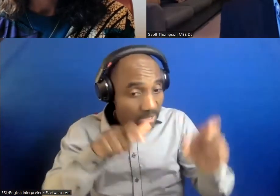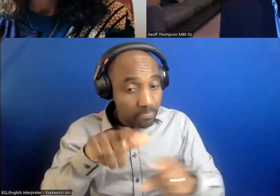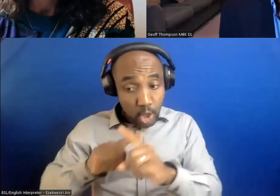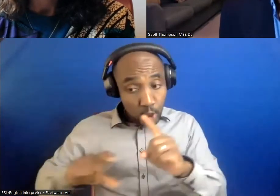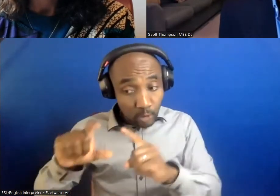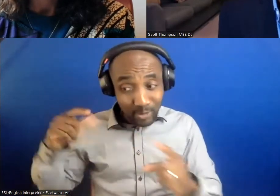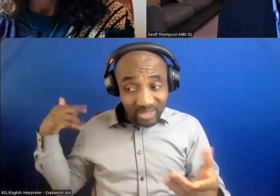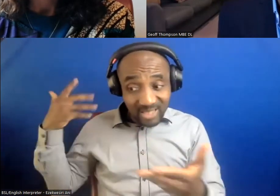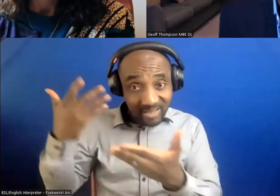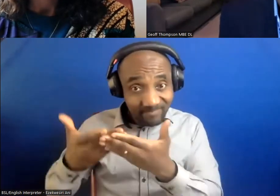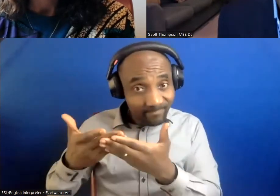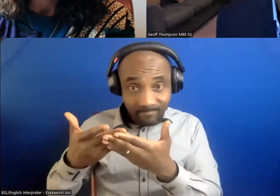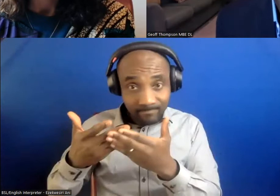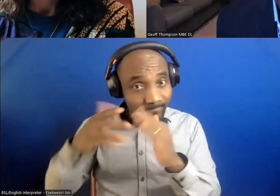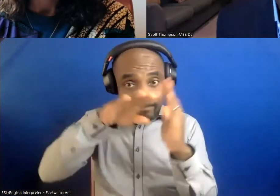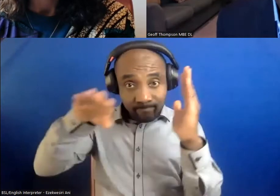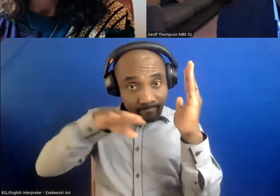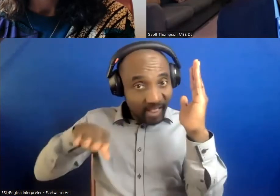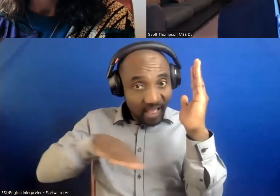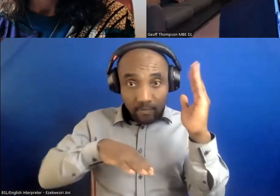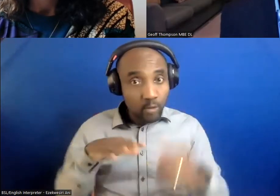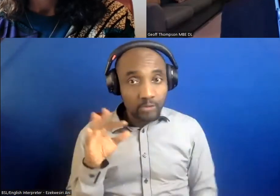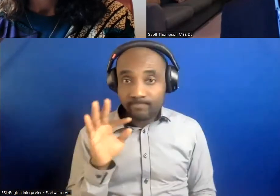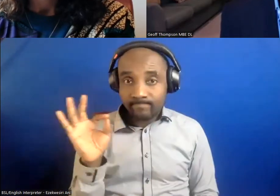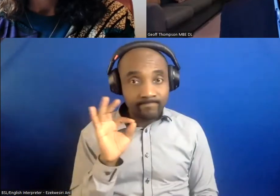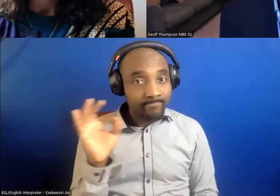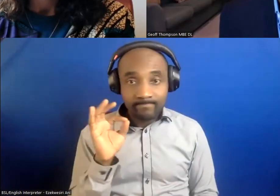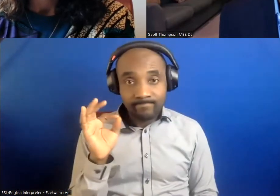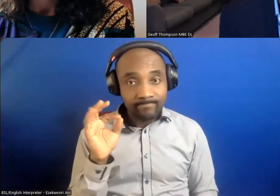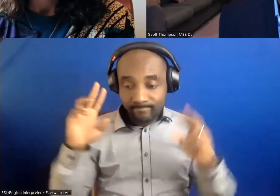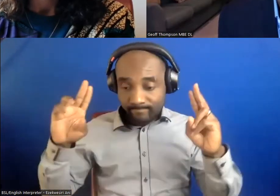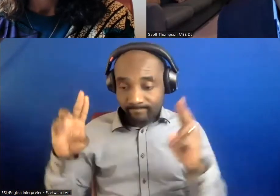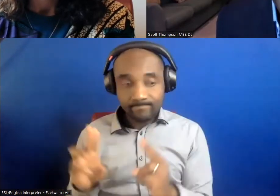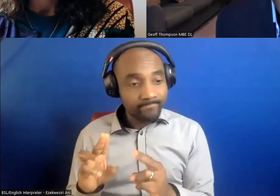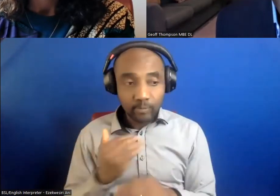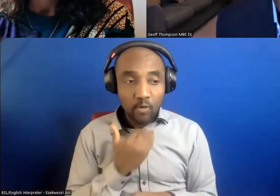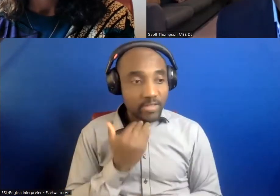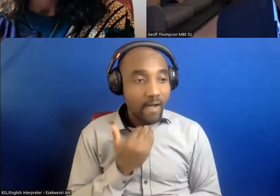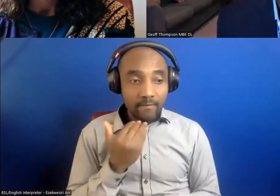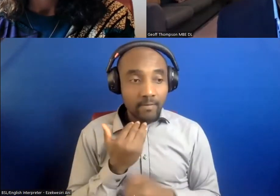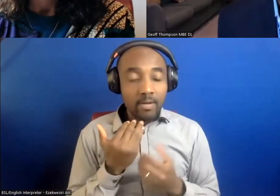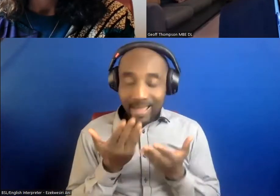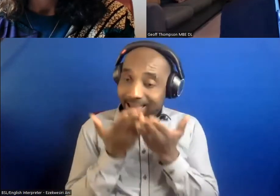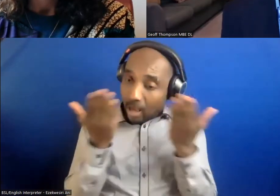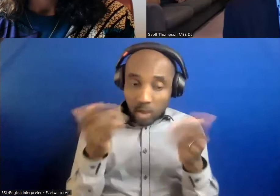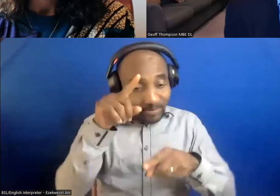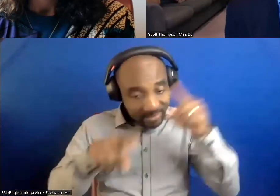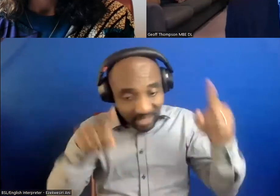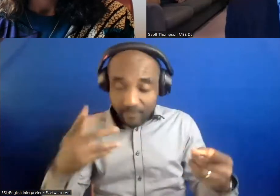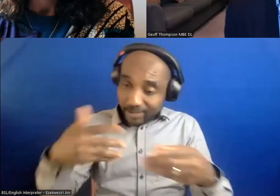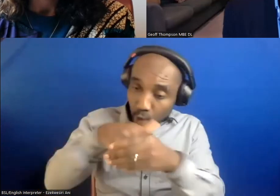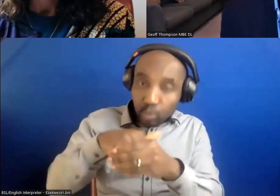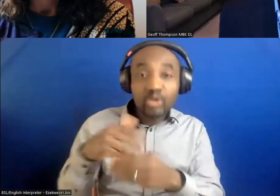all levels of the sporting ecosystem enjoy a more equitably diverse and inclusive reflection,